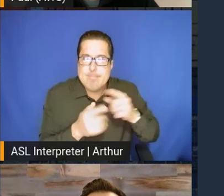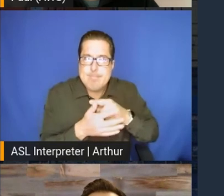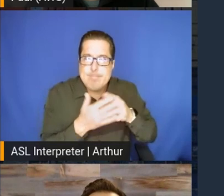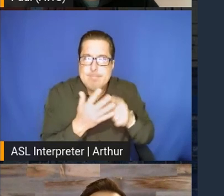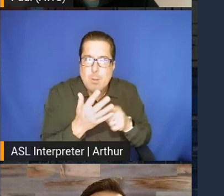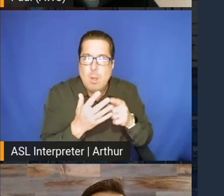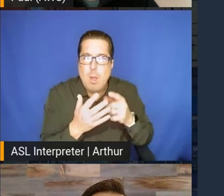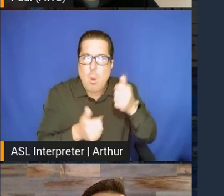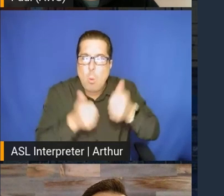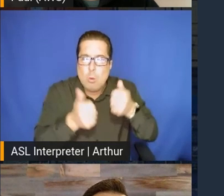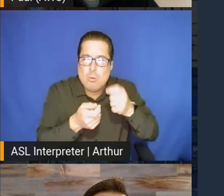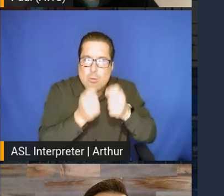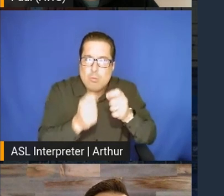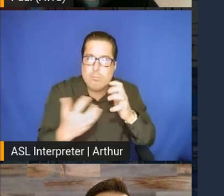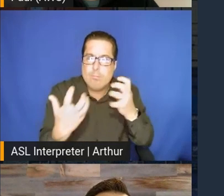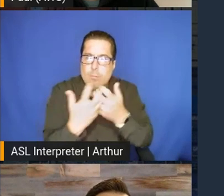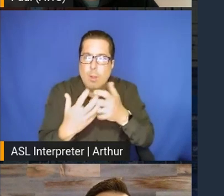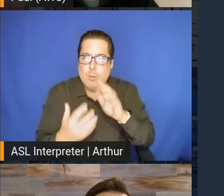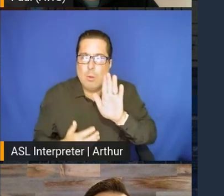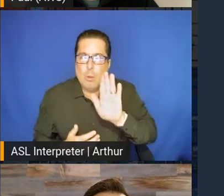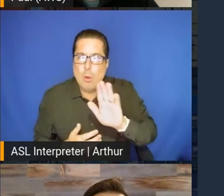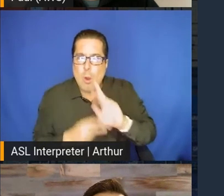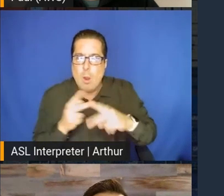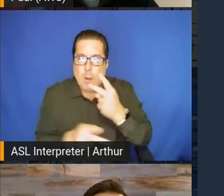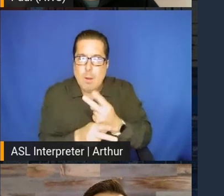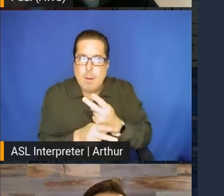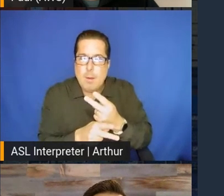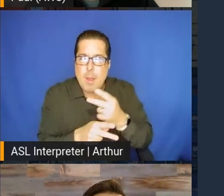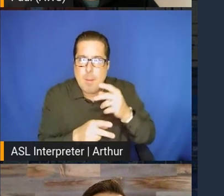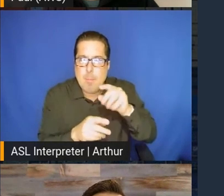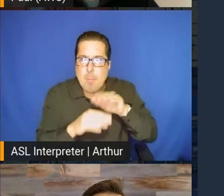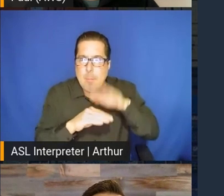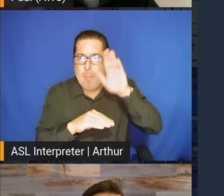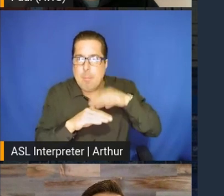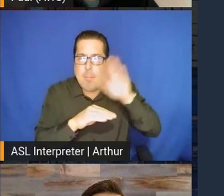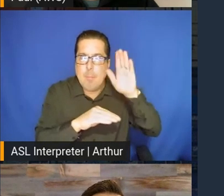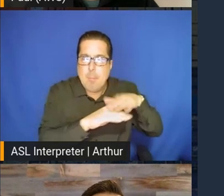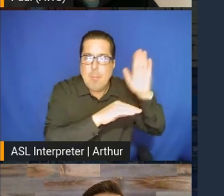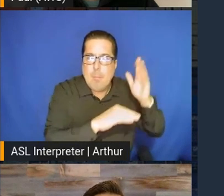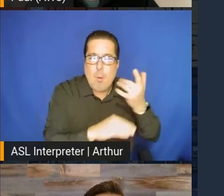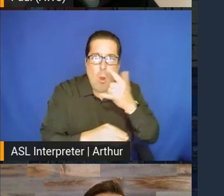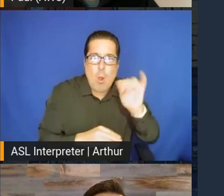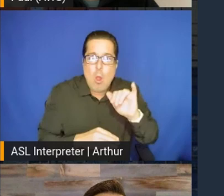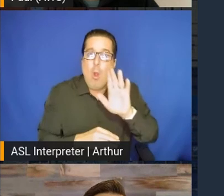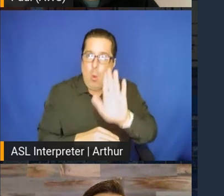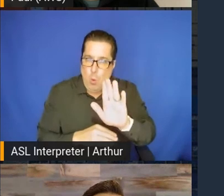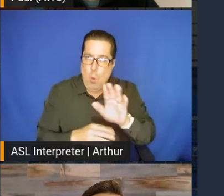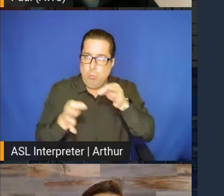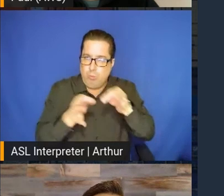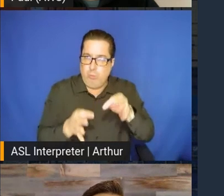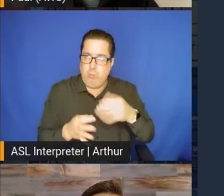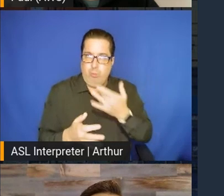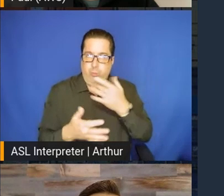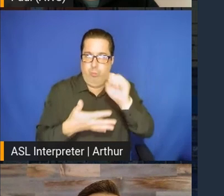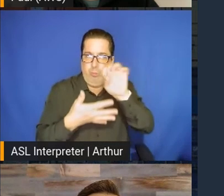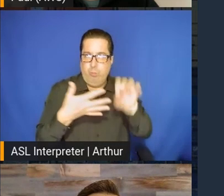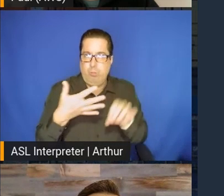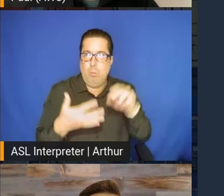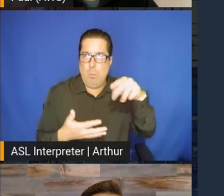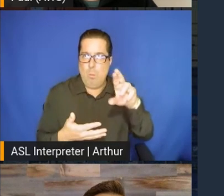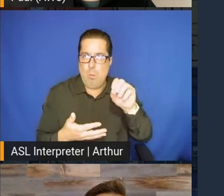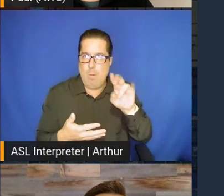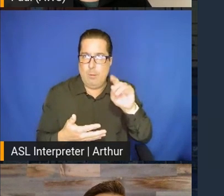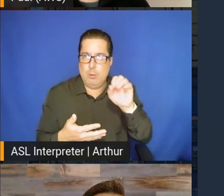them using the provisioner. And if you also want to limit your compute within